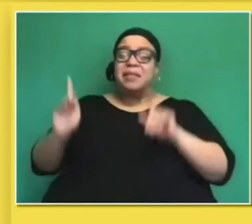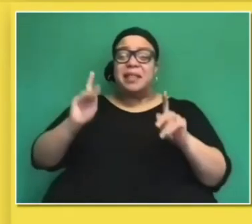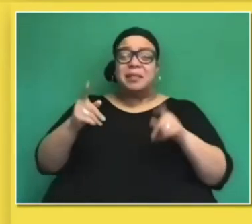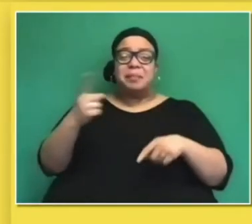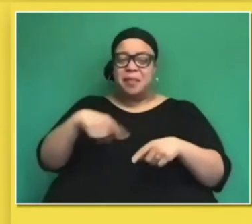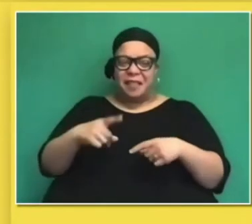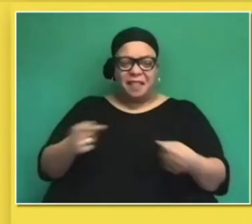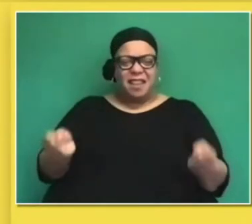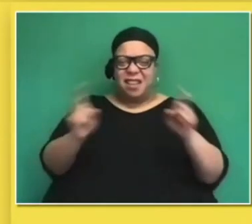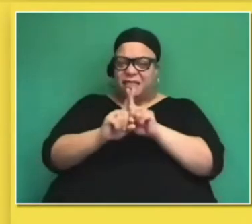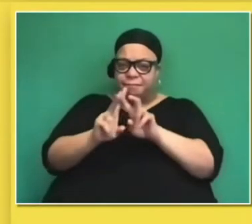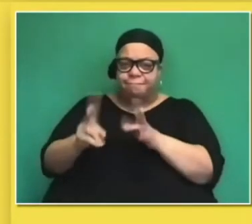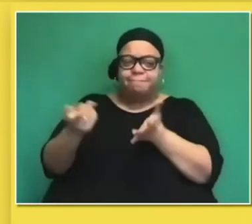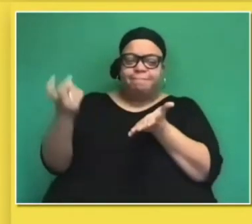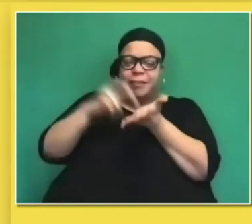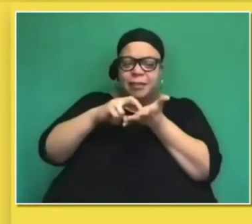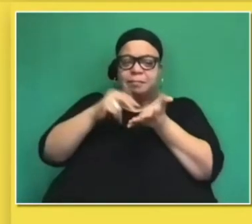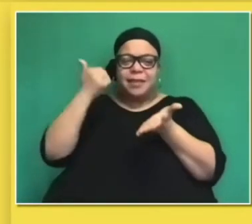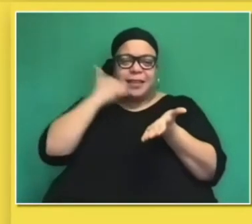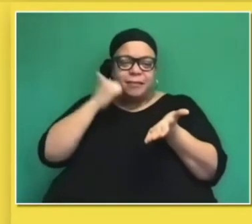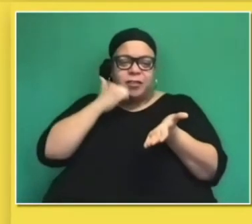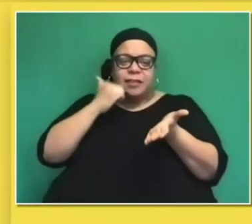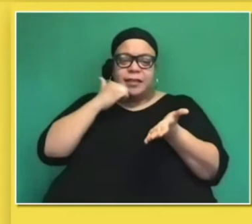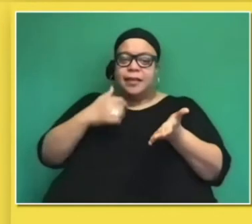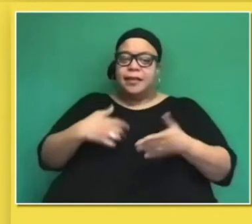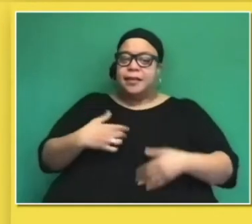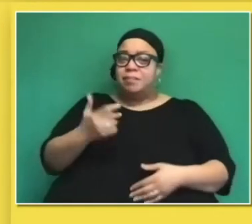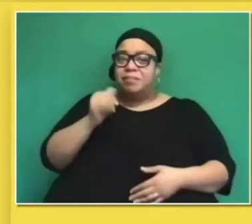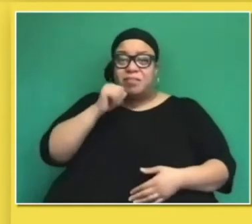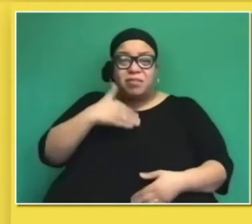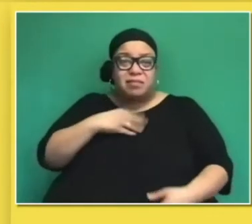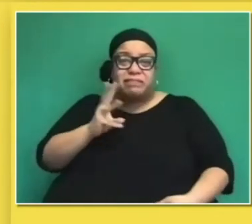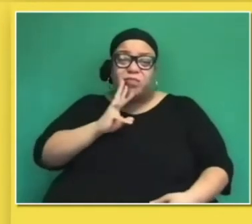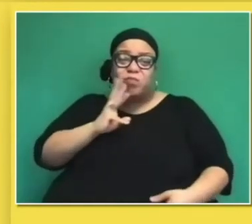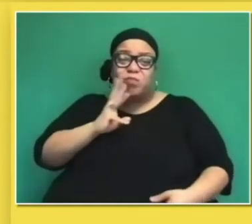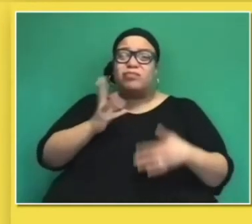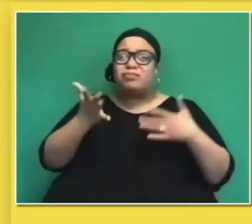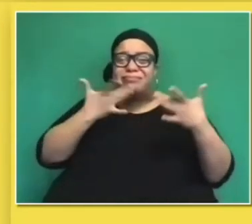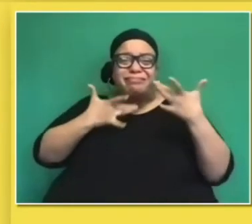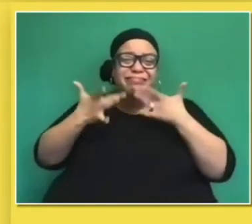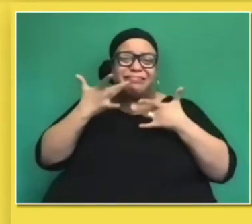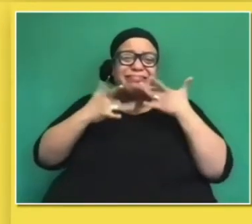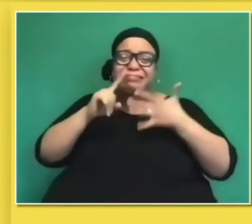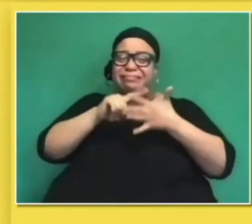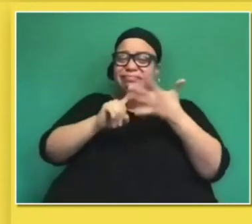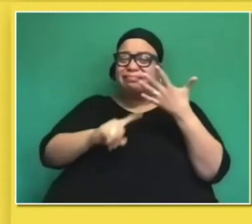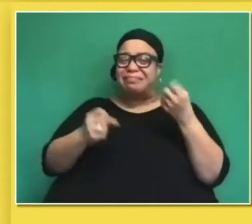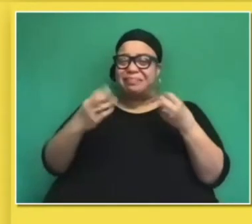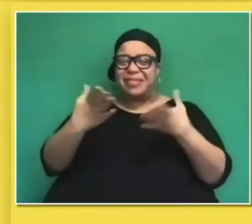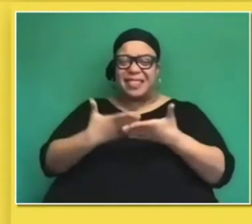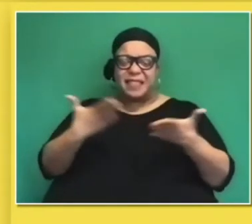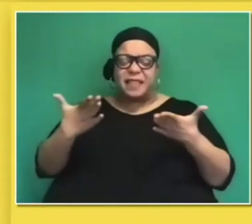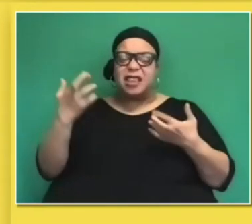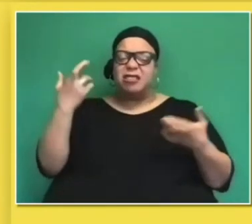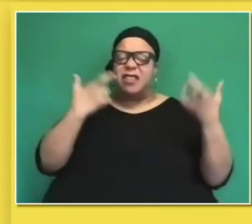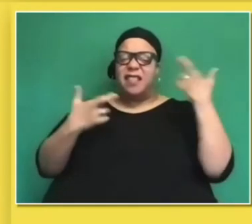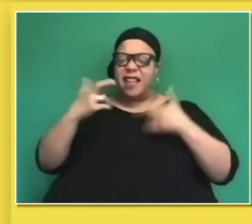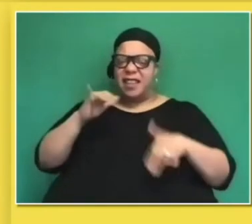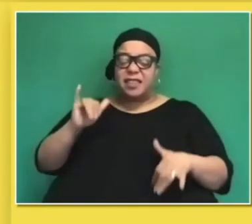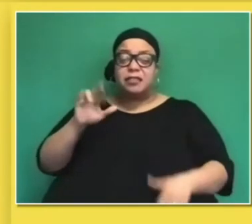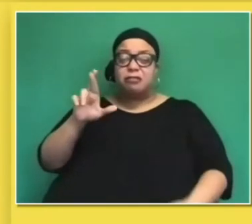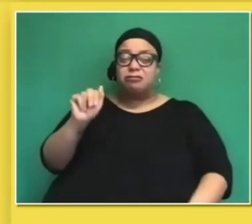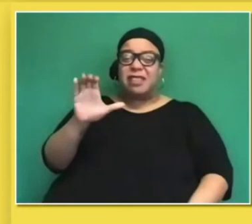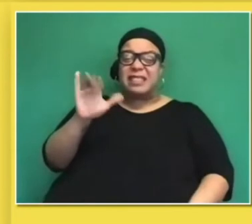brown people, Asian people, indigenous people, all needed to be connected together. We found out that we were spending